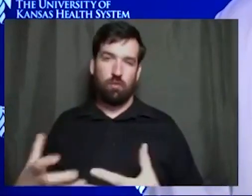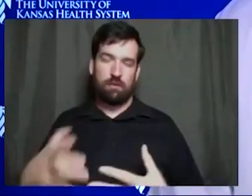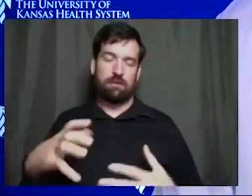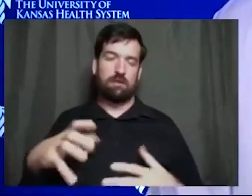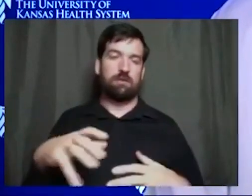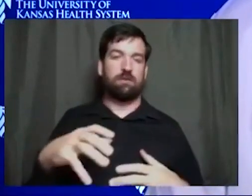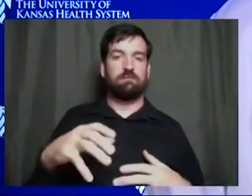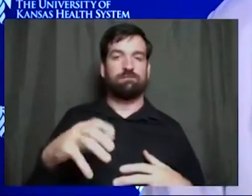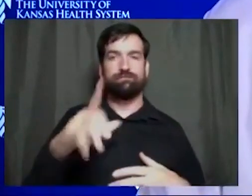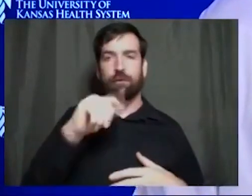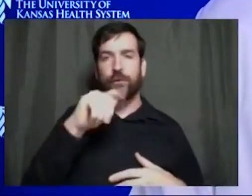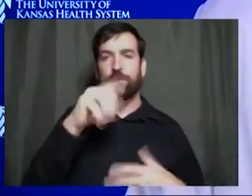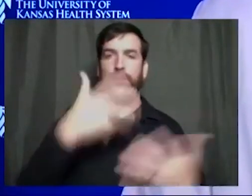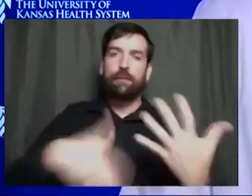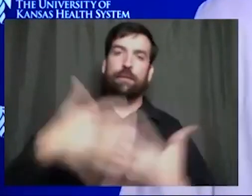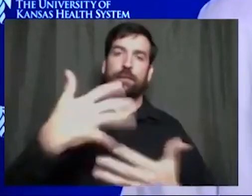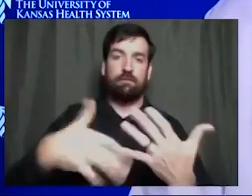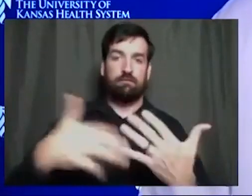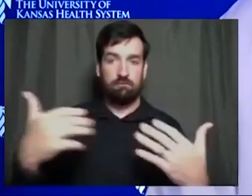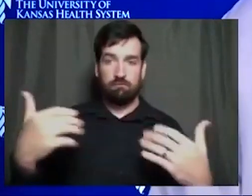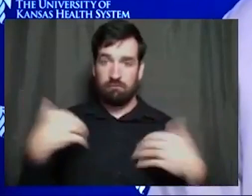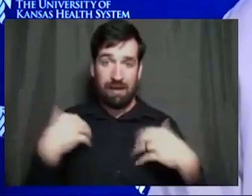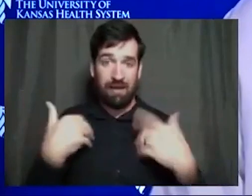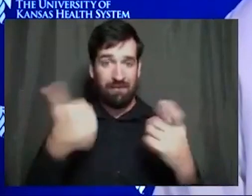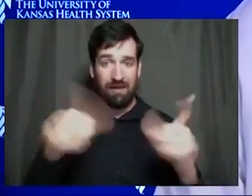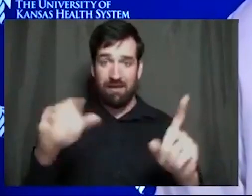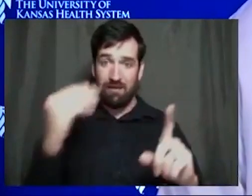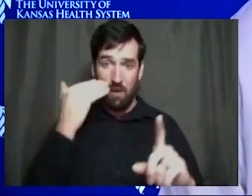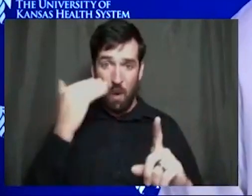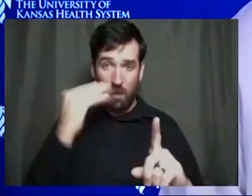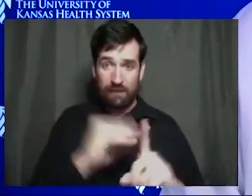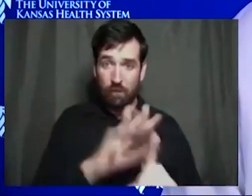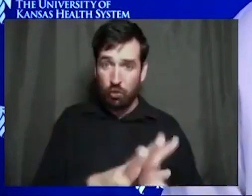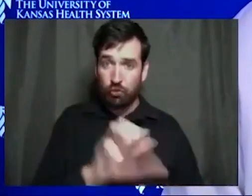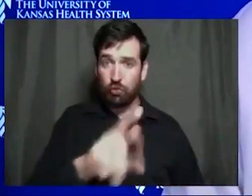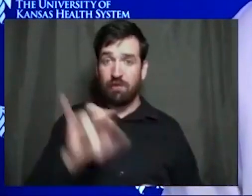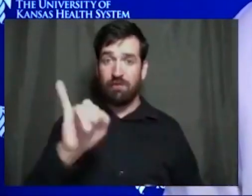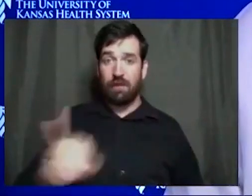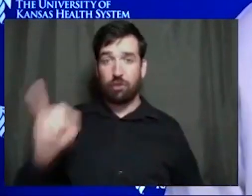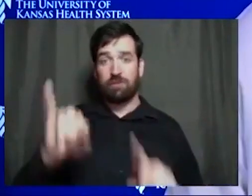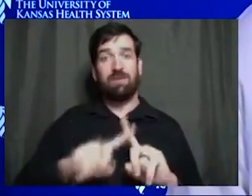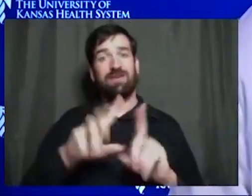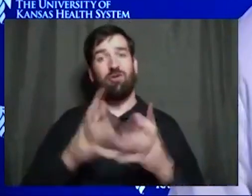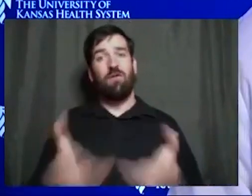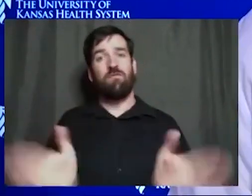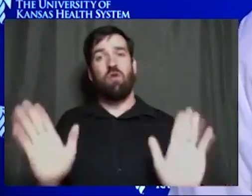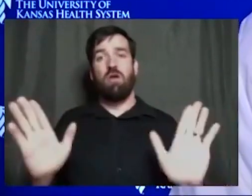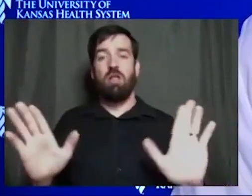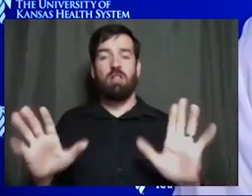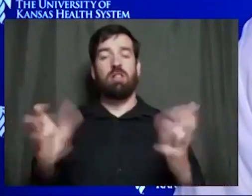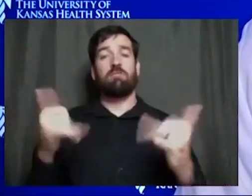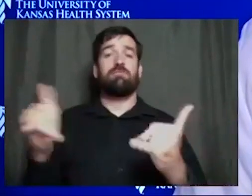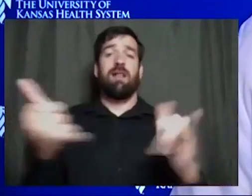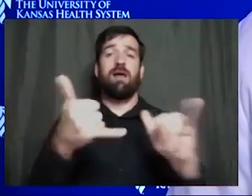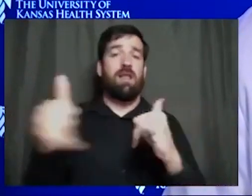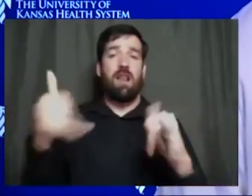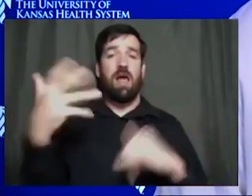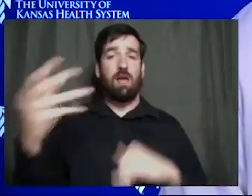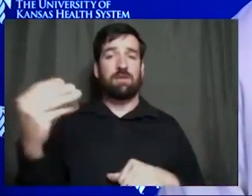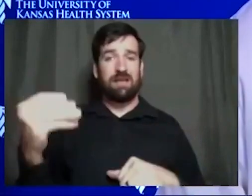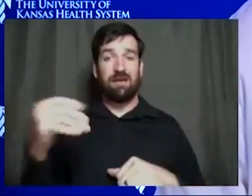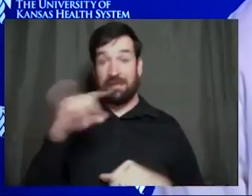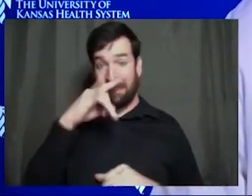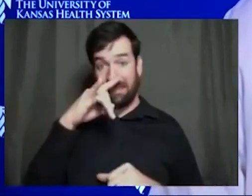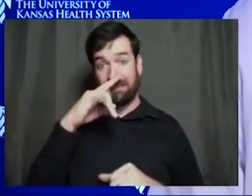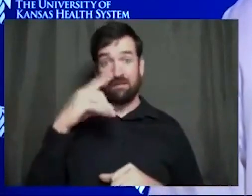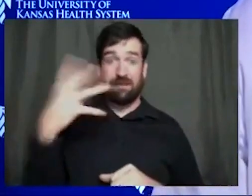playing together. Do they have any known exposures or infections? But overall, you know, playing outdoors and doing that stuff and letting kids get out is